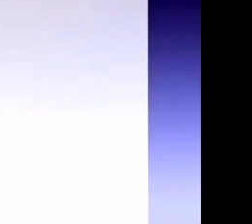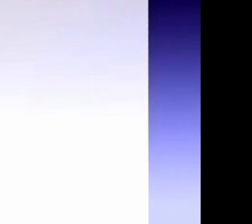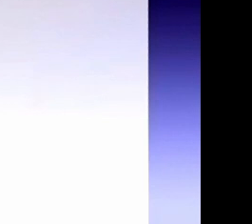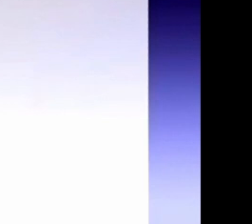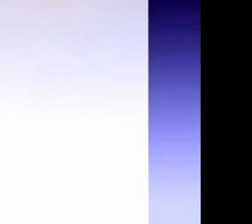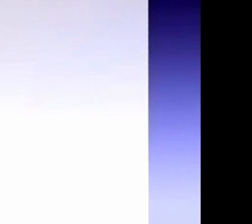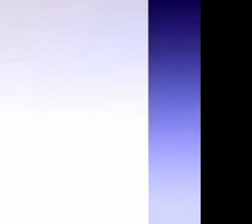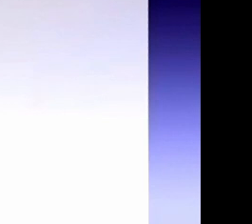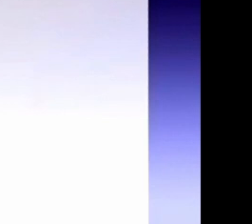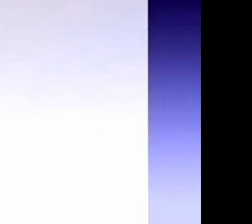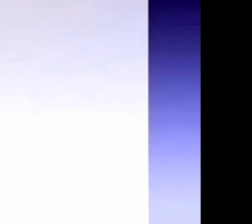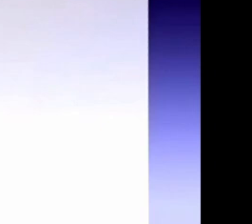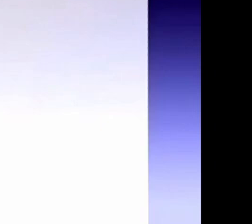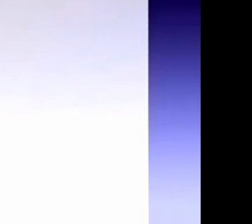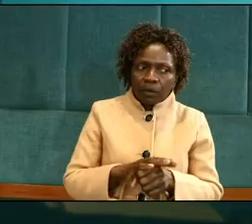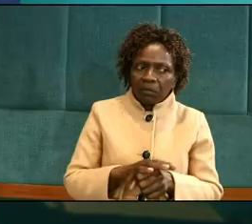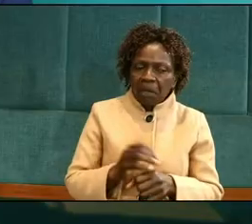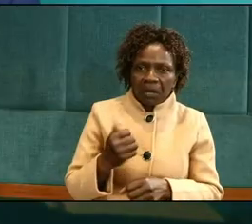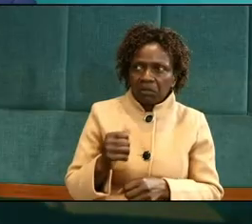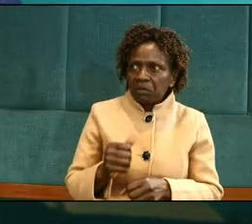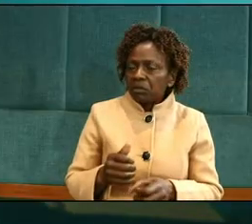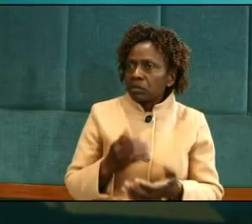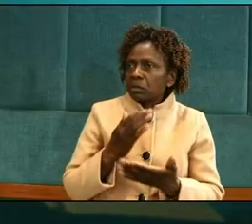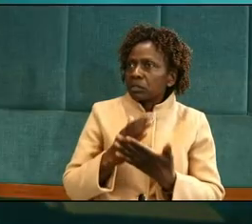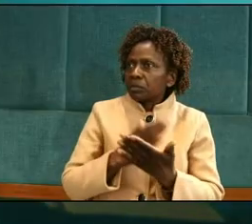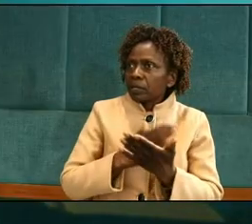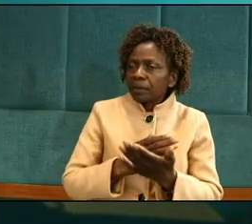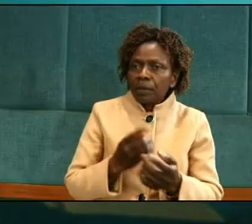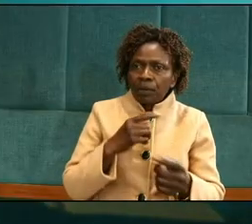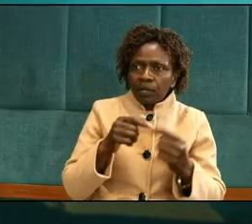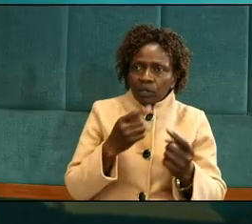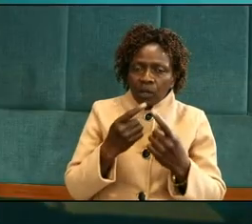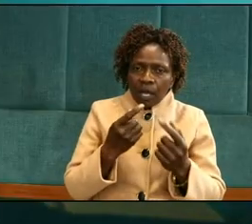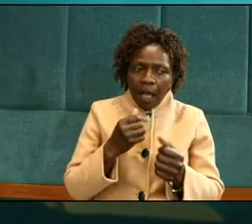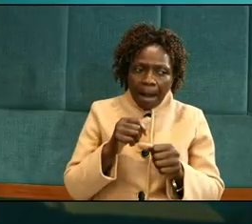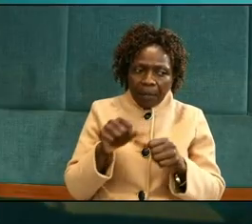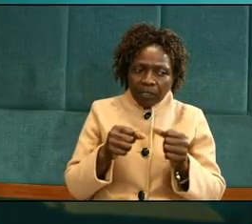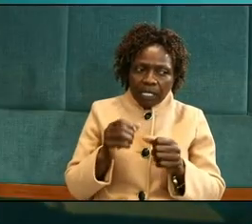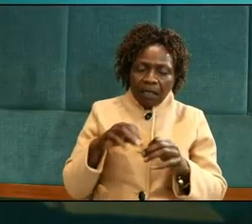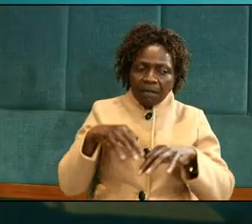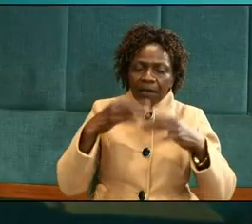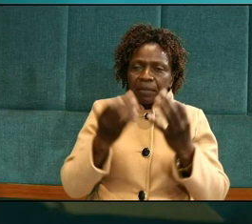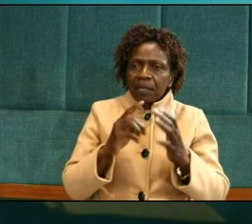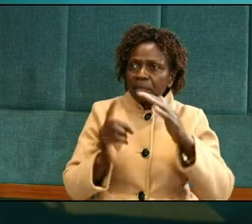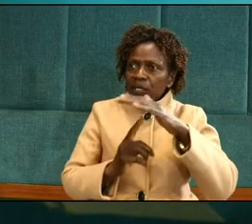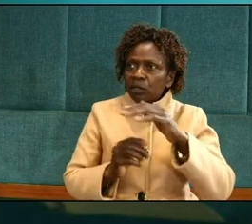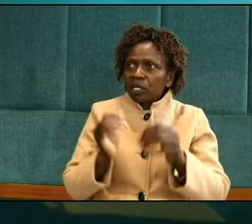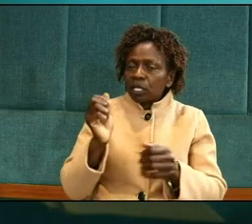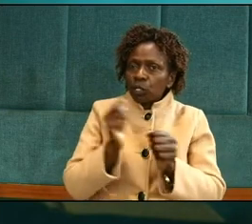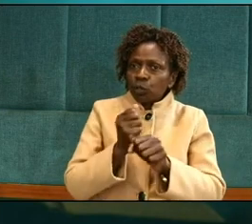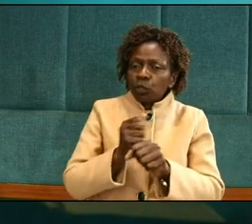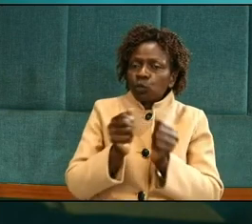comes in handy as we do this program. So when we talk about family ministries, I do